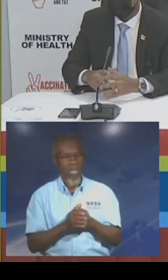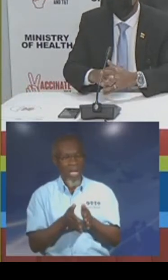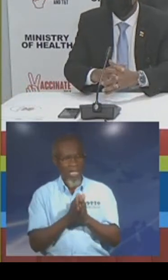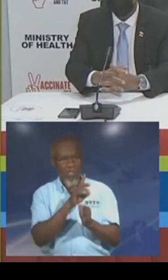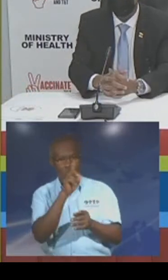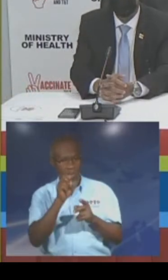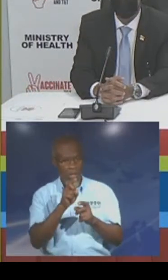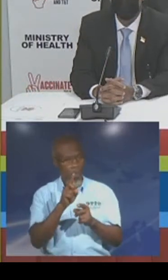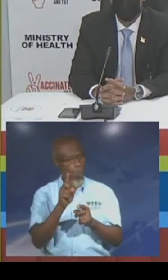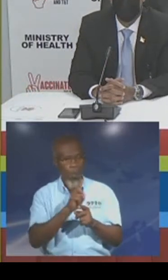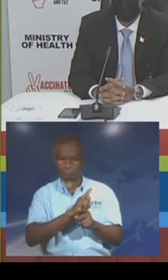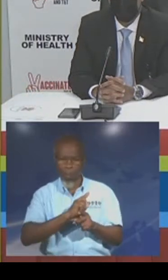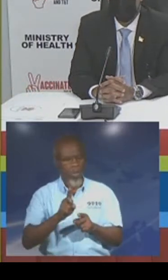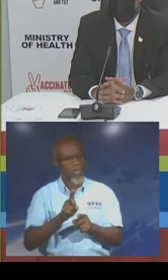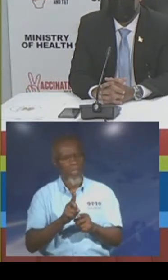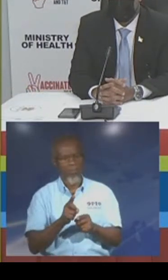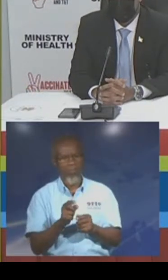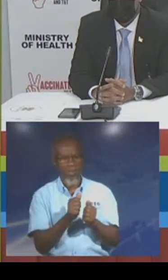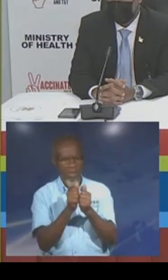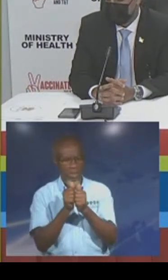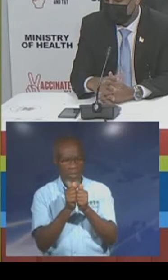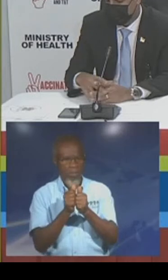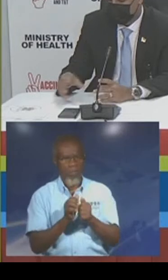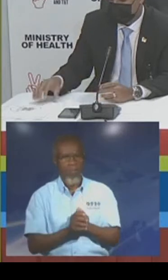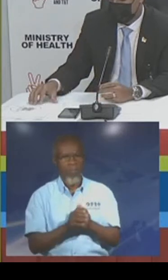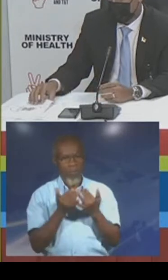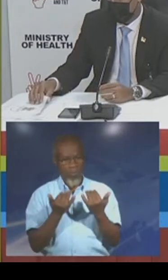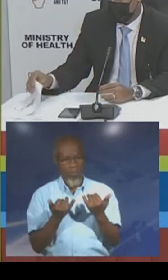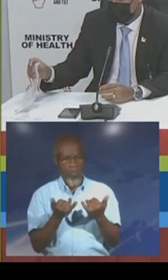We begin with AZP News.